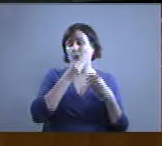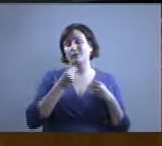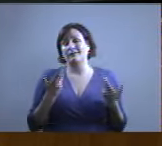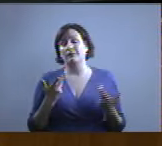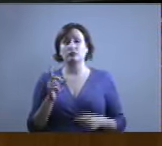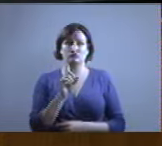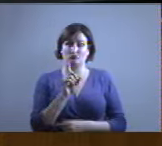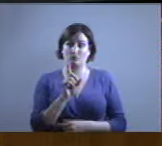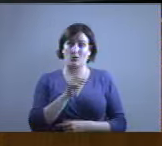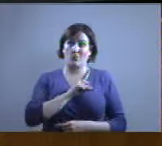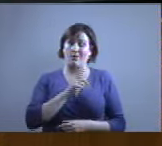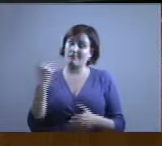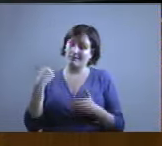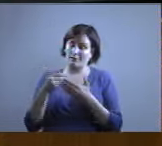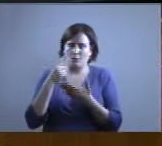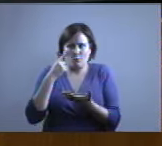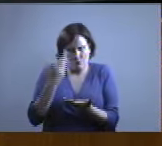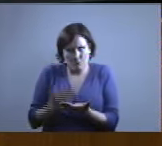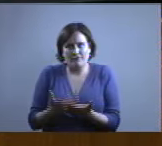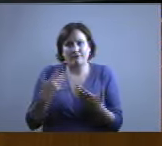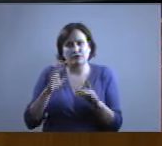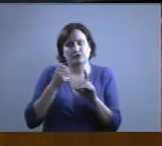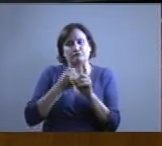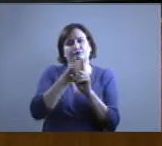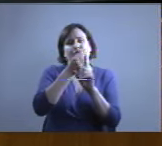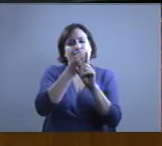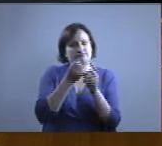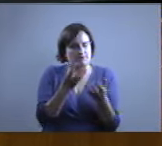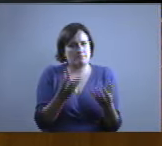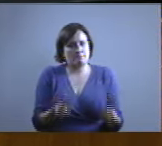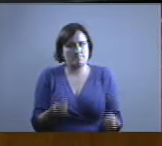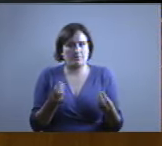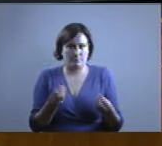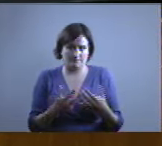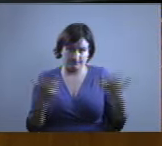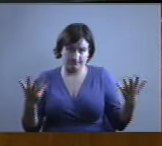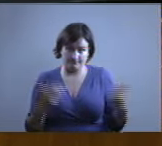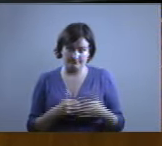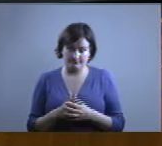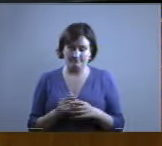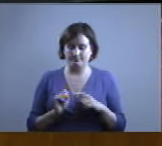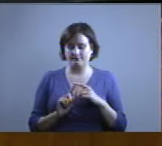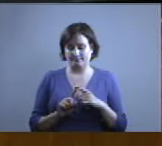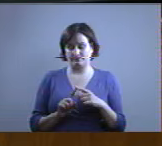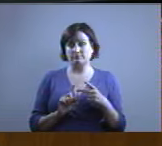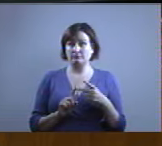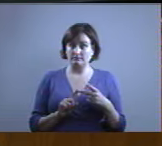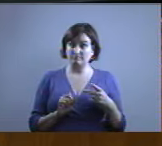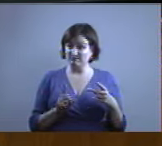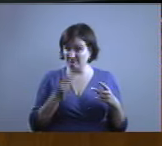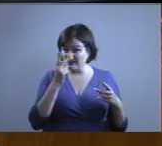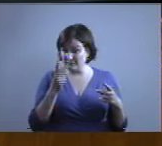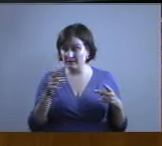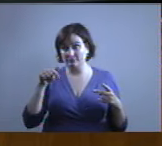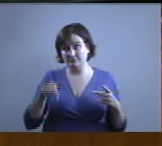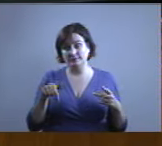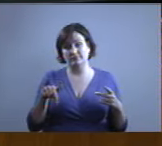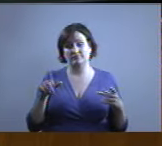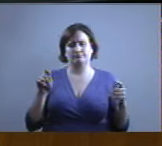being a champion of progress. The other predictable matter is the poor transformation track record of this